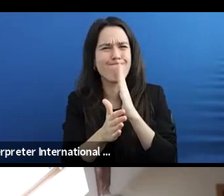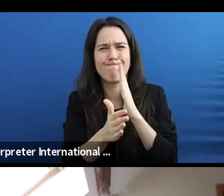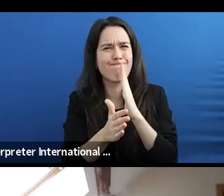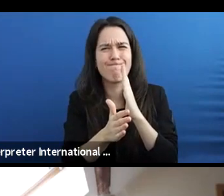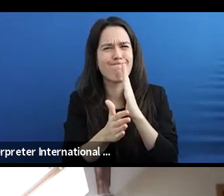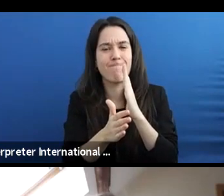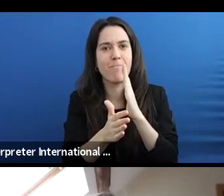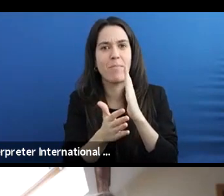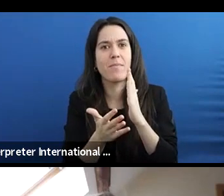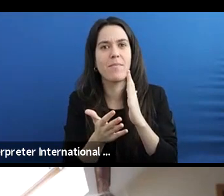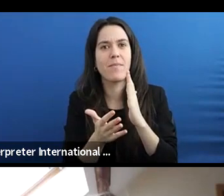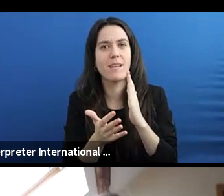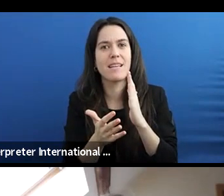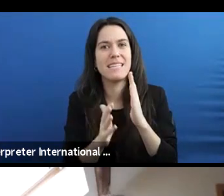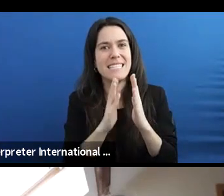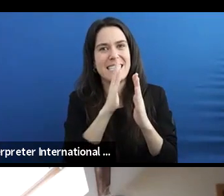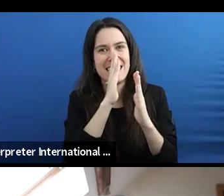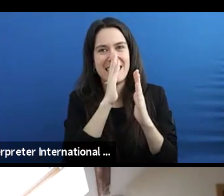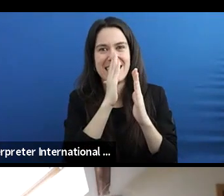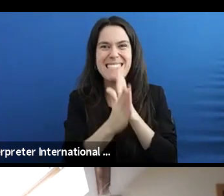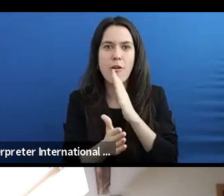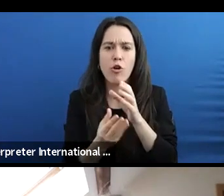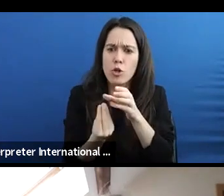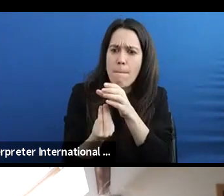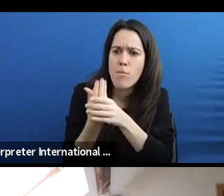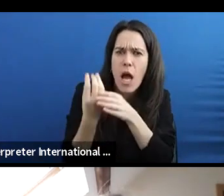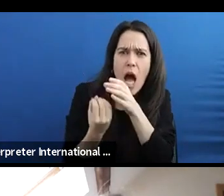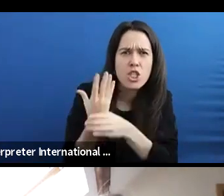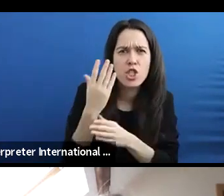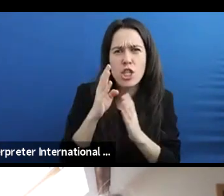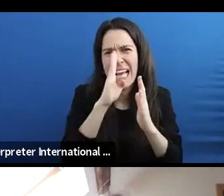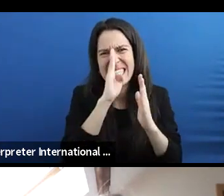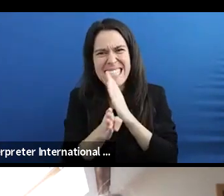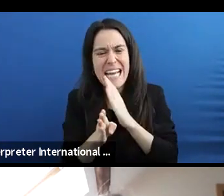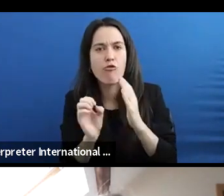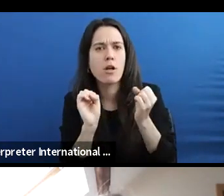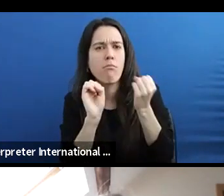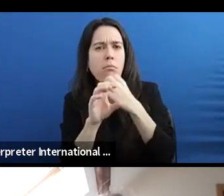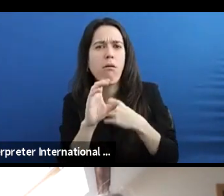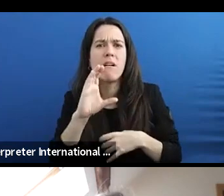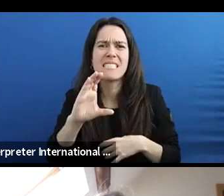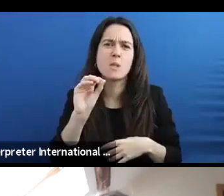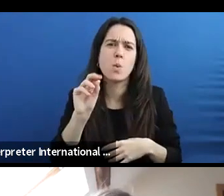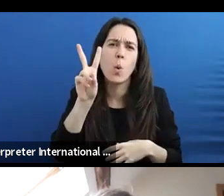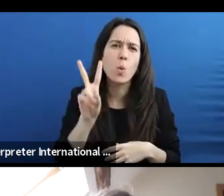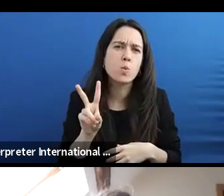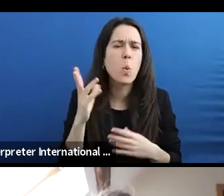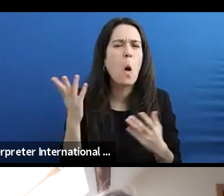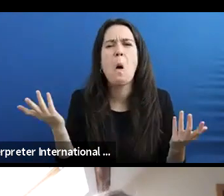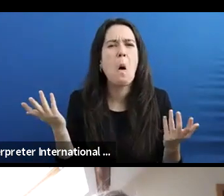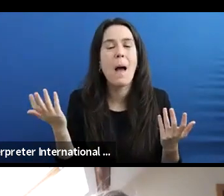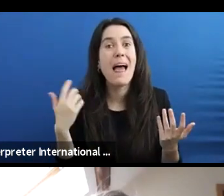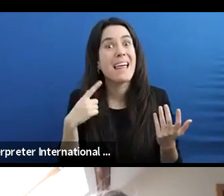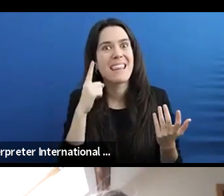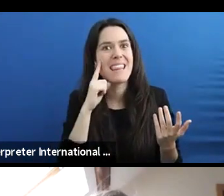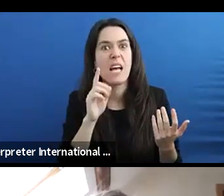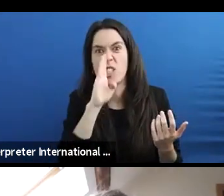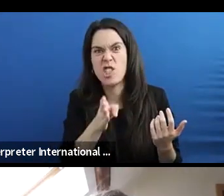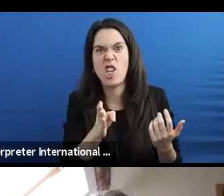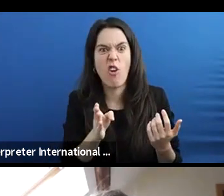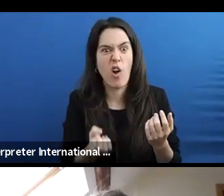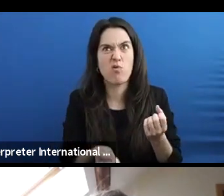touching of production or the direct input of carbon dioxide into the atmosphere, but